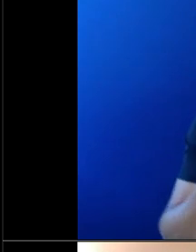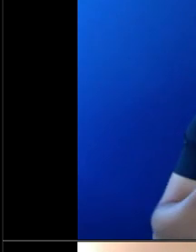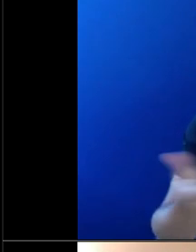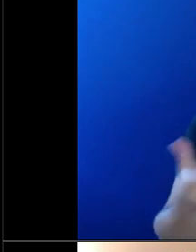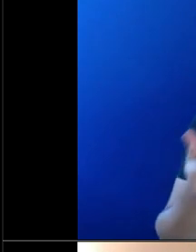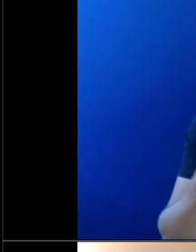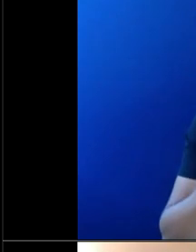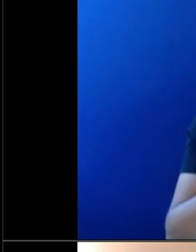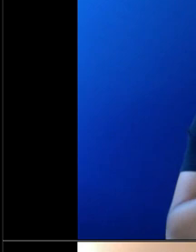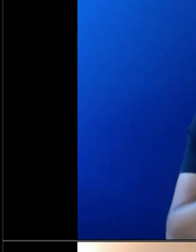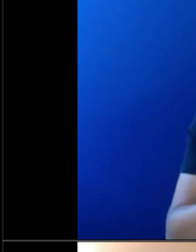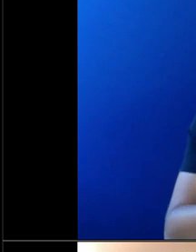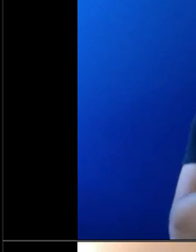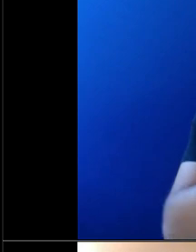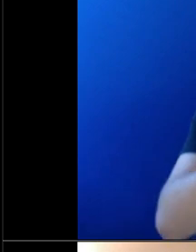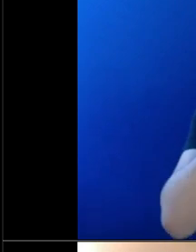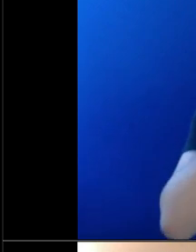quickest?